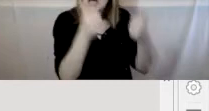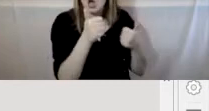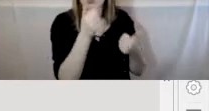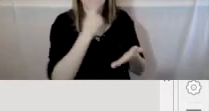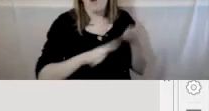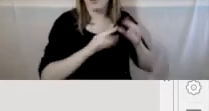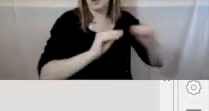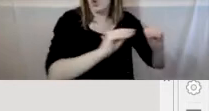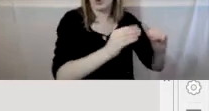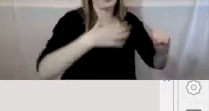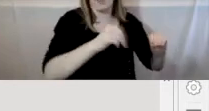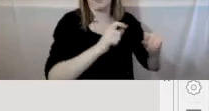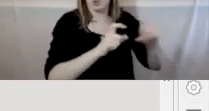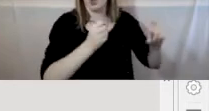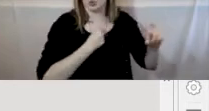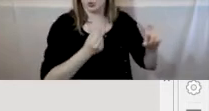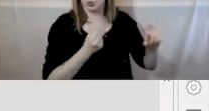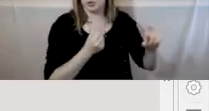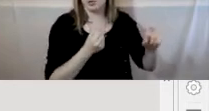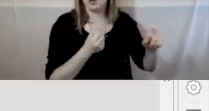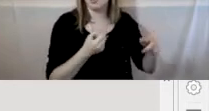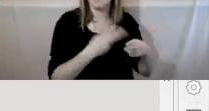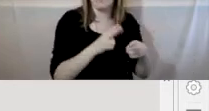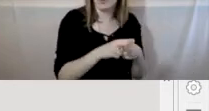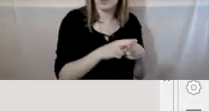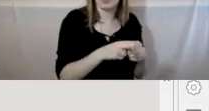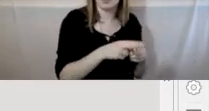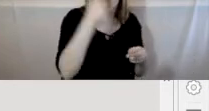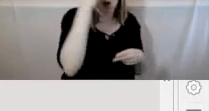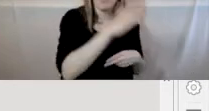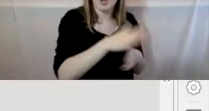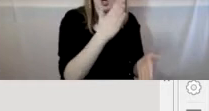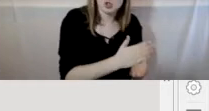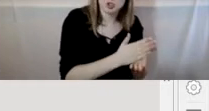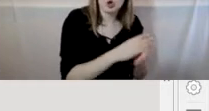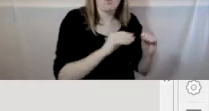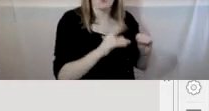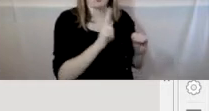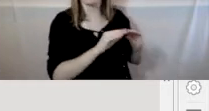that distance learning will help to